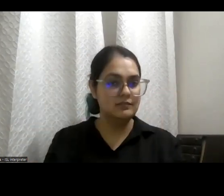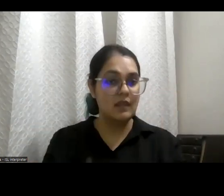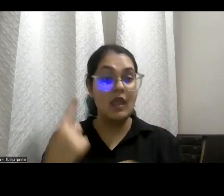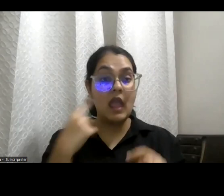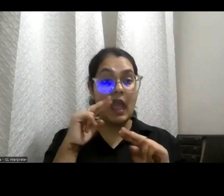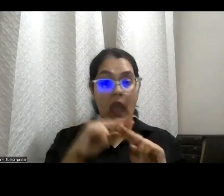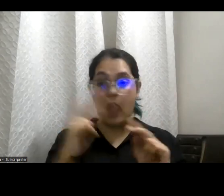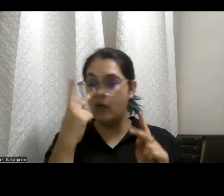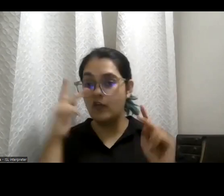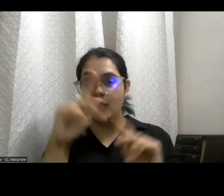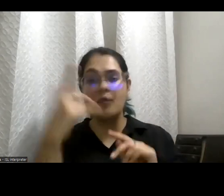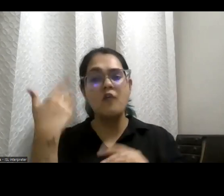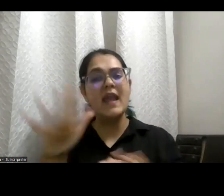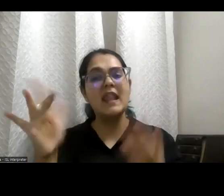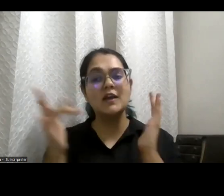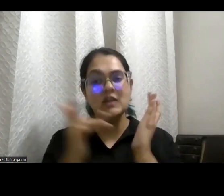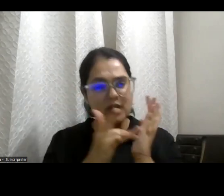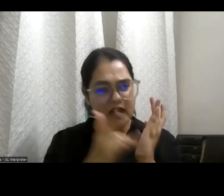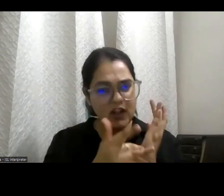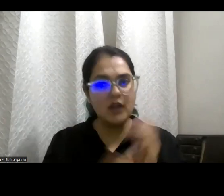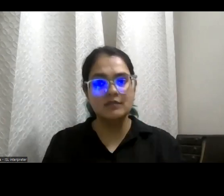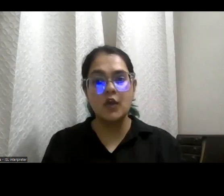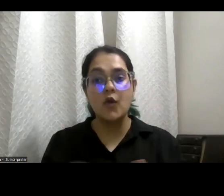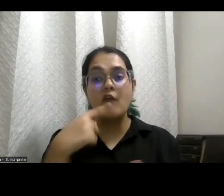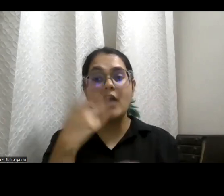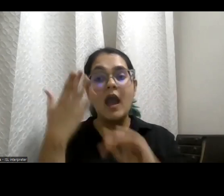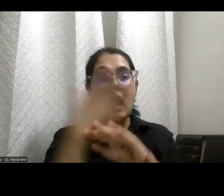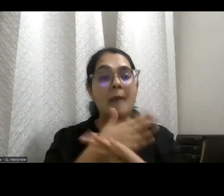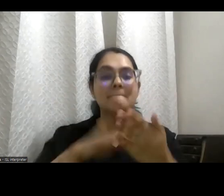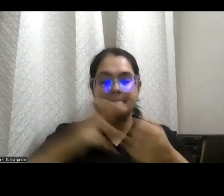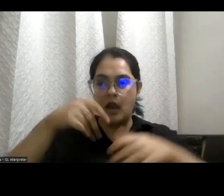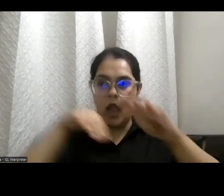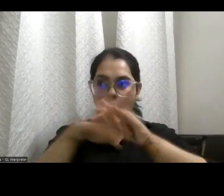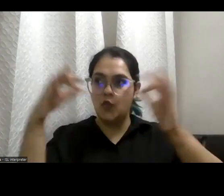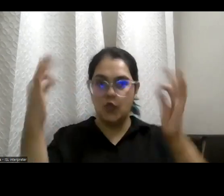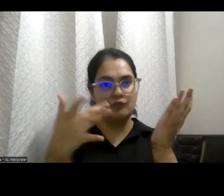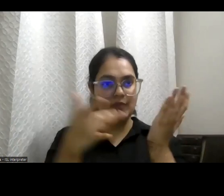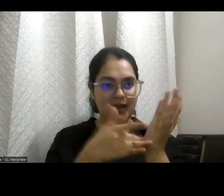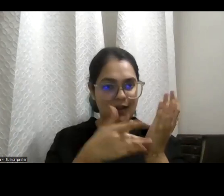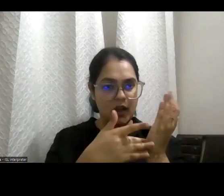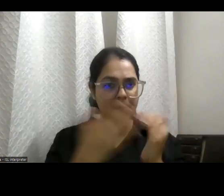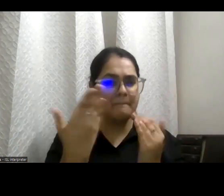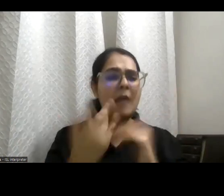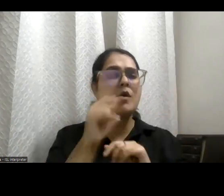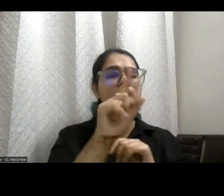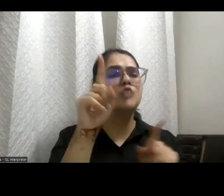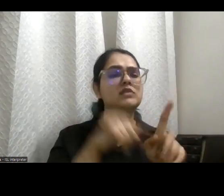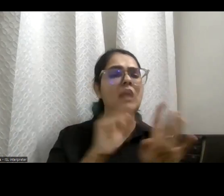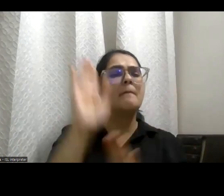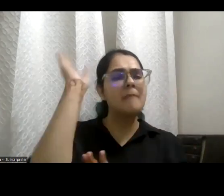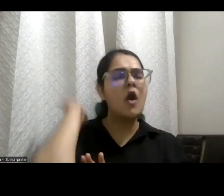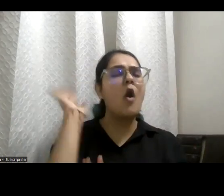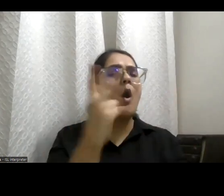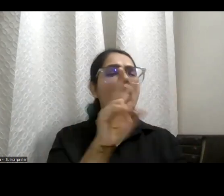at any technology which comes into the market, if you look at last 100 years or even 200